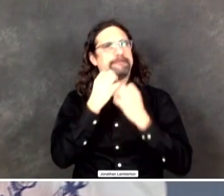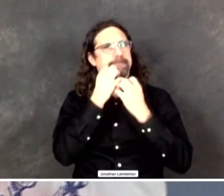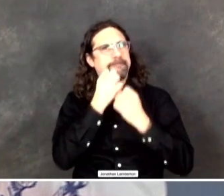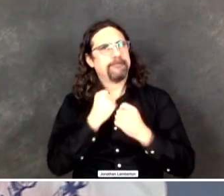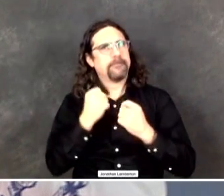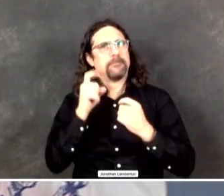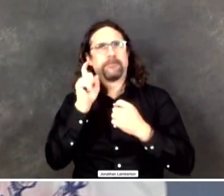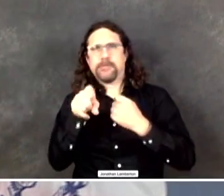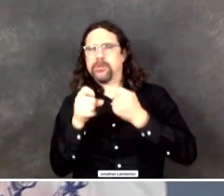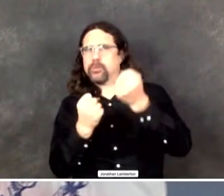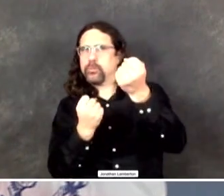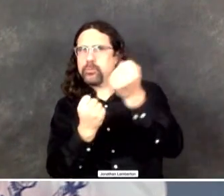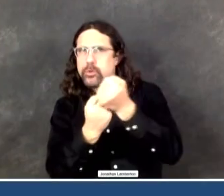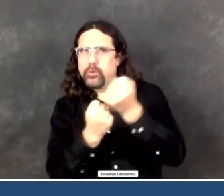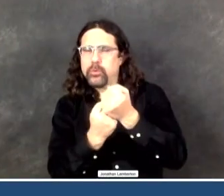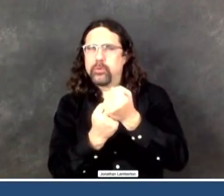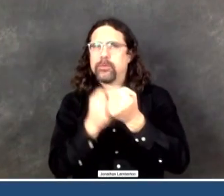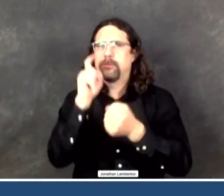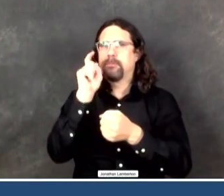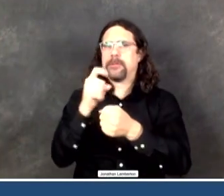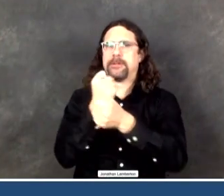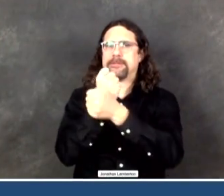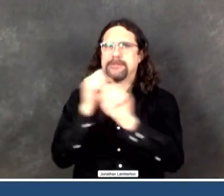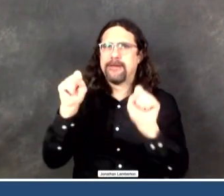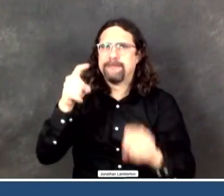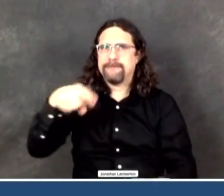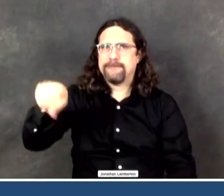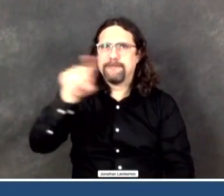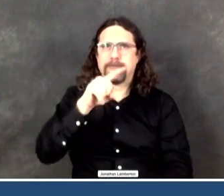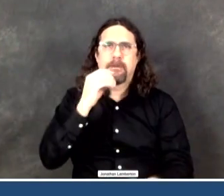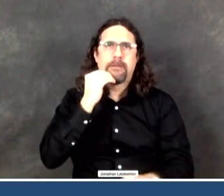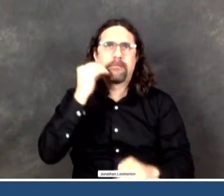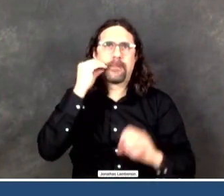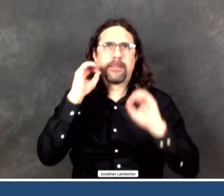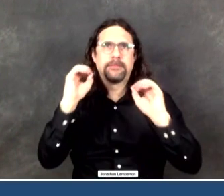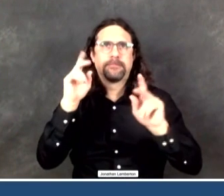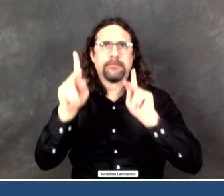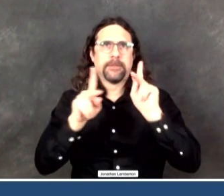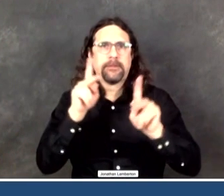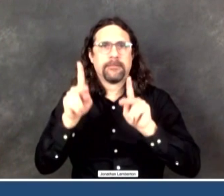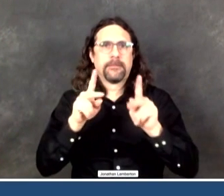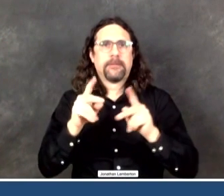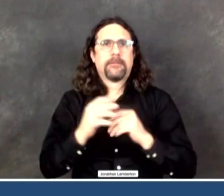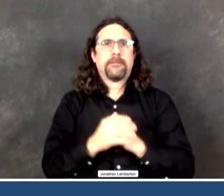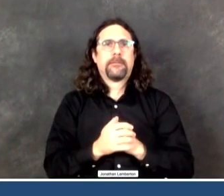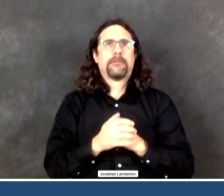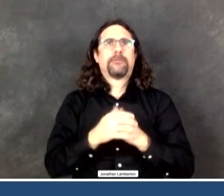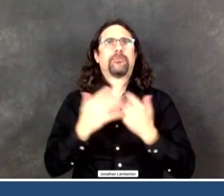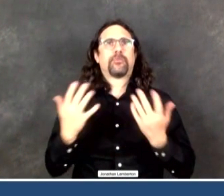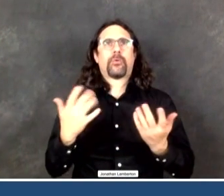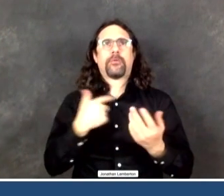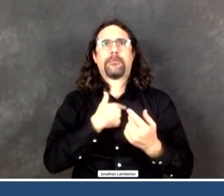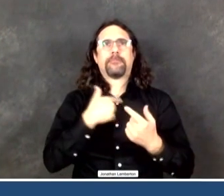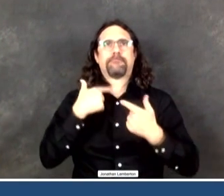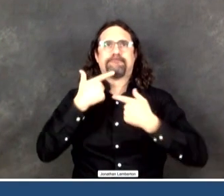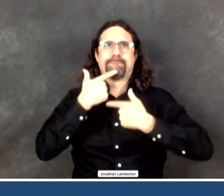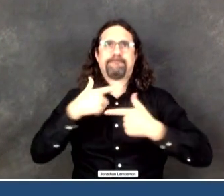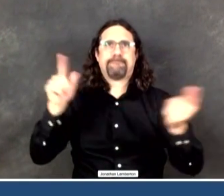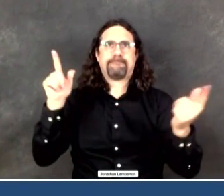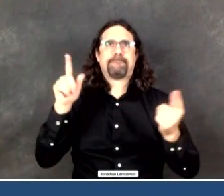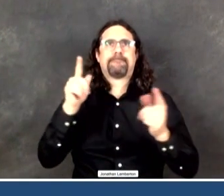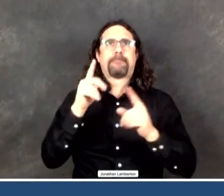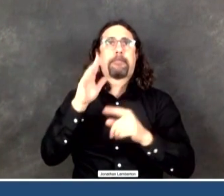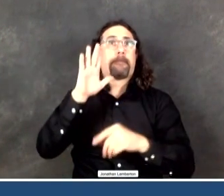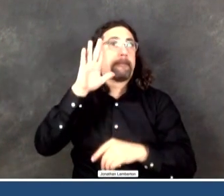by Monday, April 20th, we will have 6,000